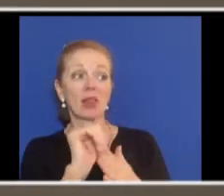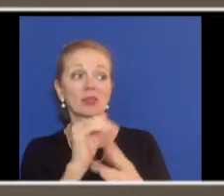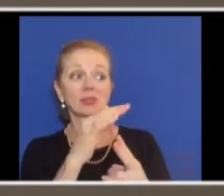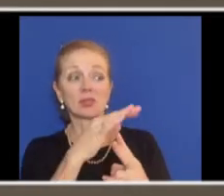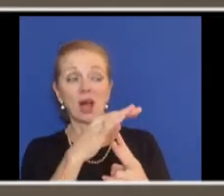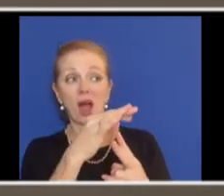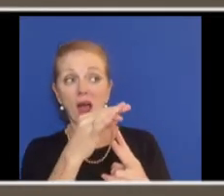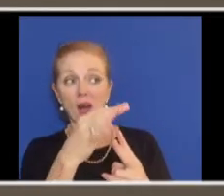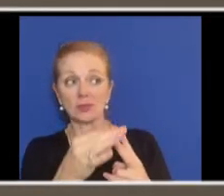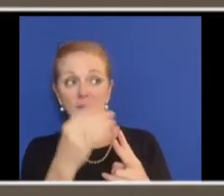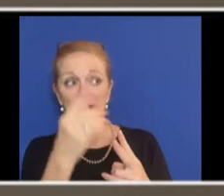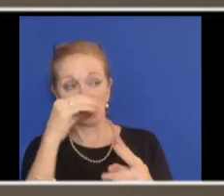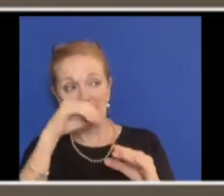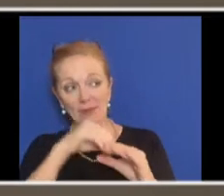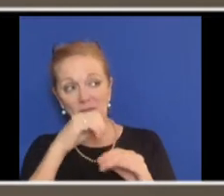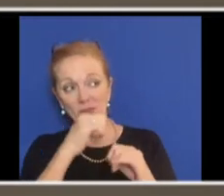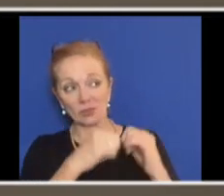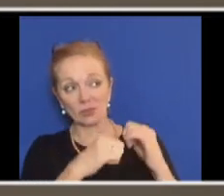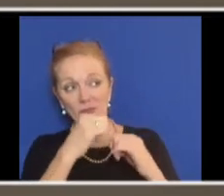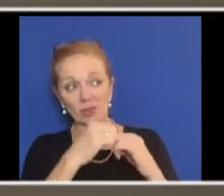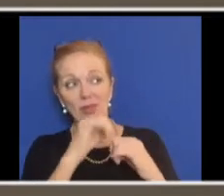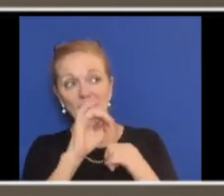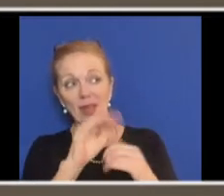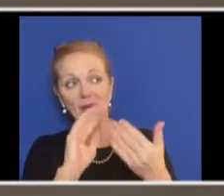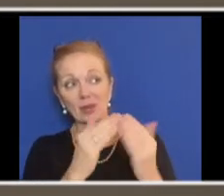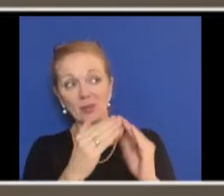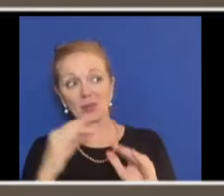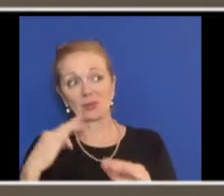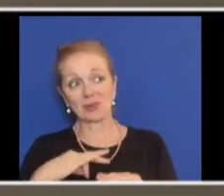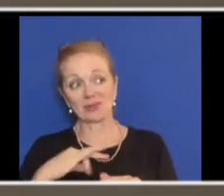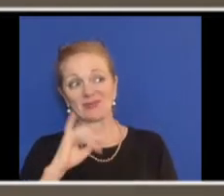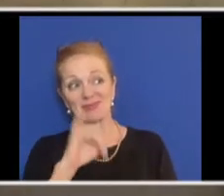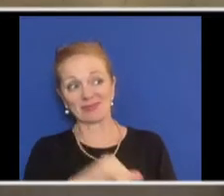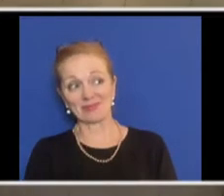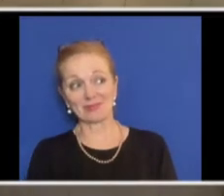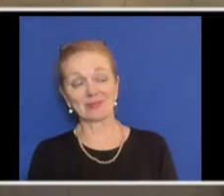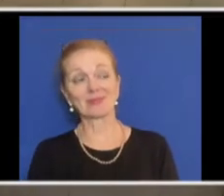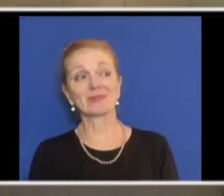at least for infrastructure that that Community gets to benefit in